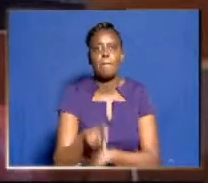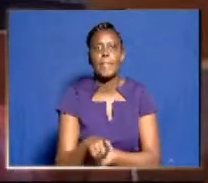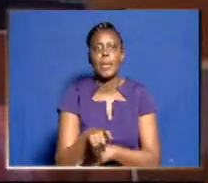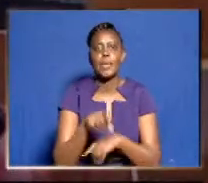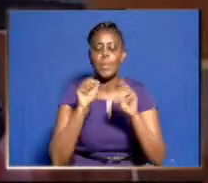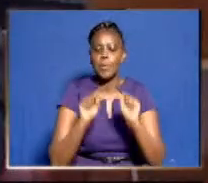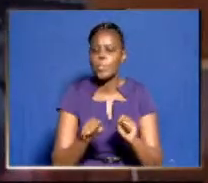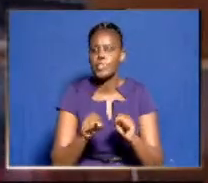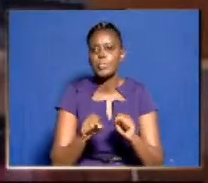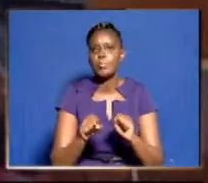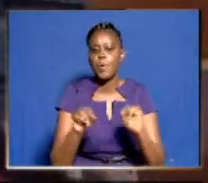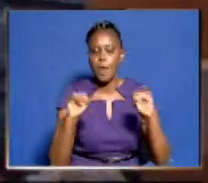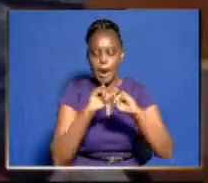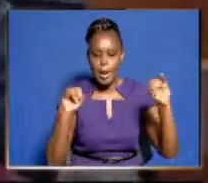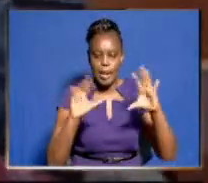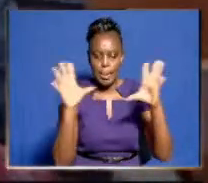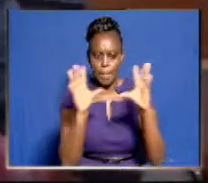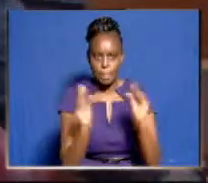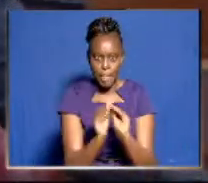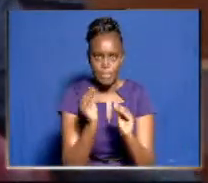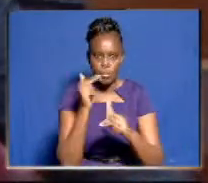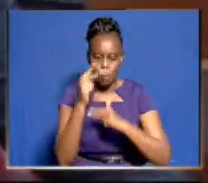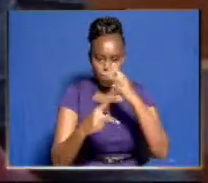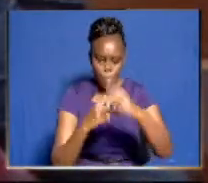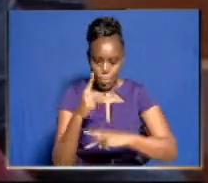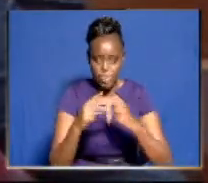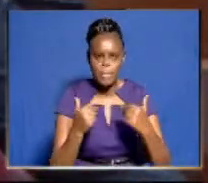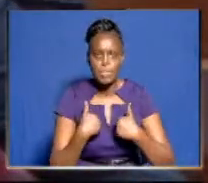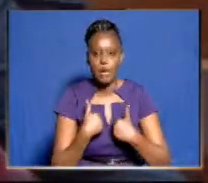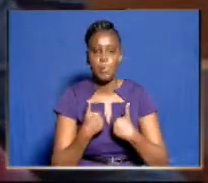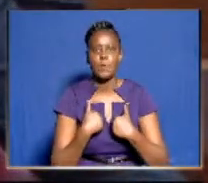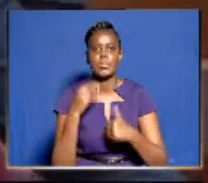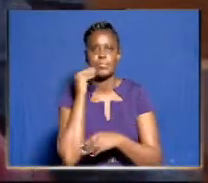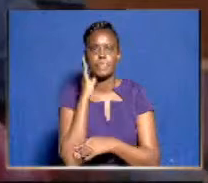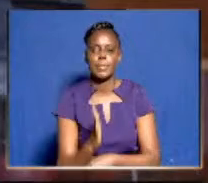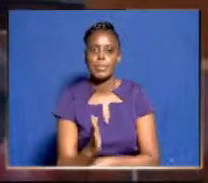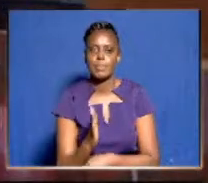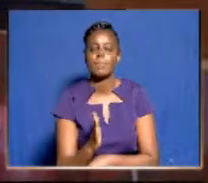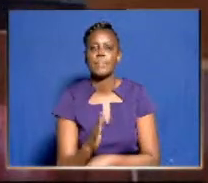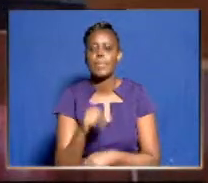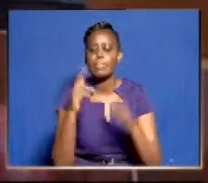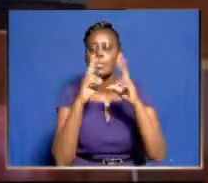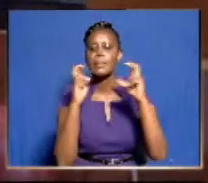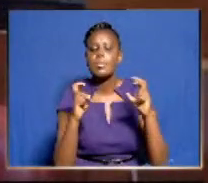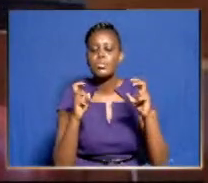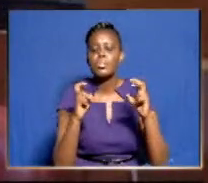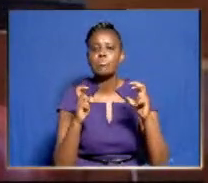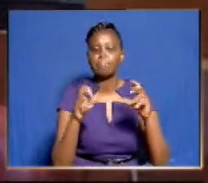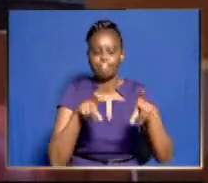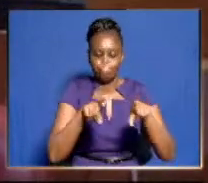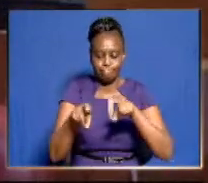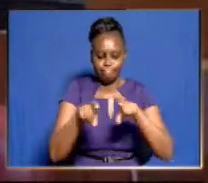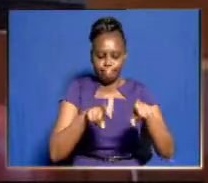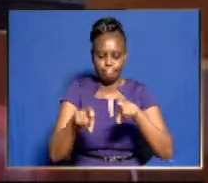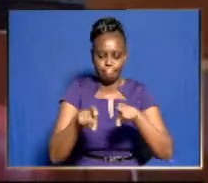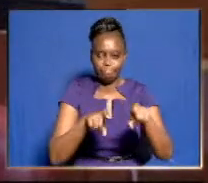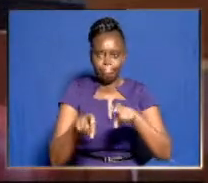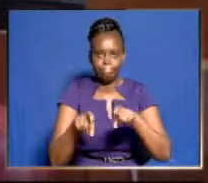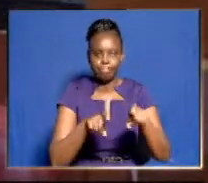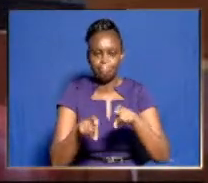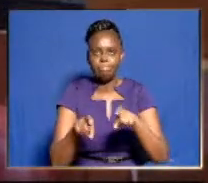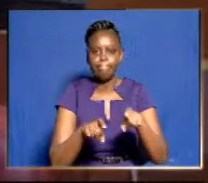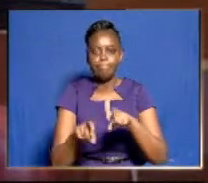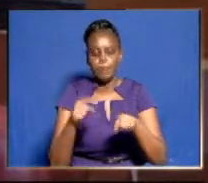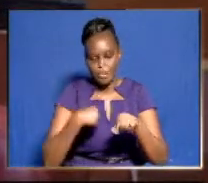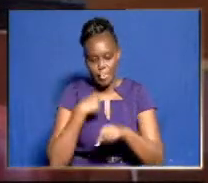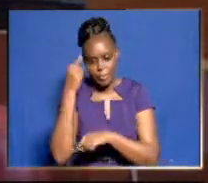that we clean our budget-making process. Honorable Speaker, the other issue is the tax administration, as I conclude. I